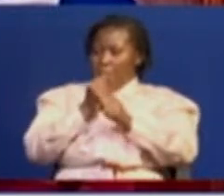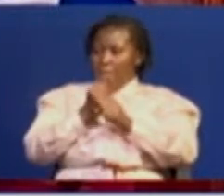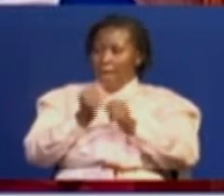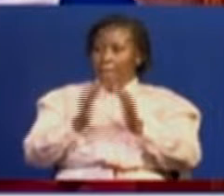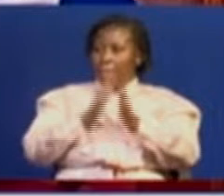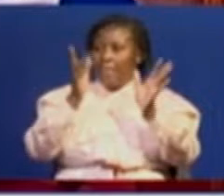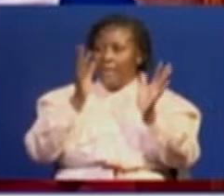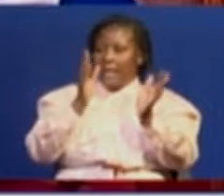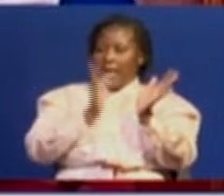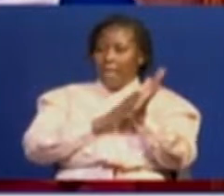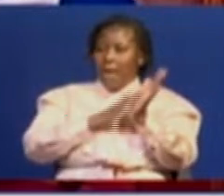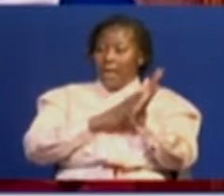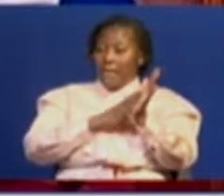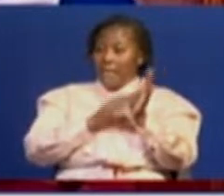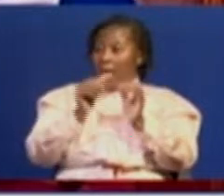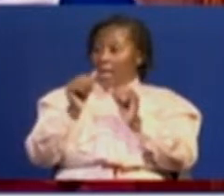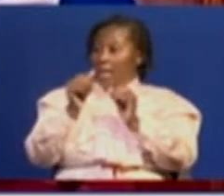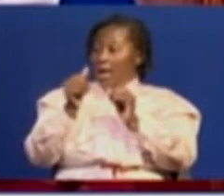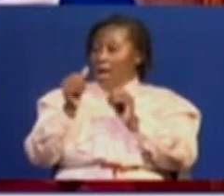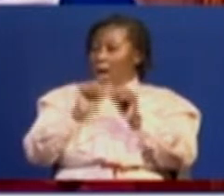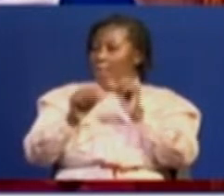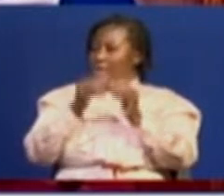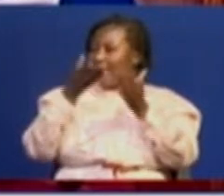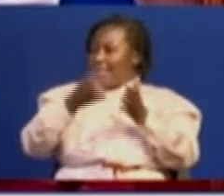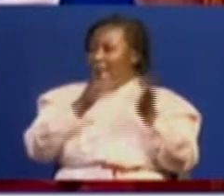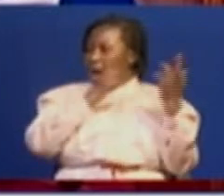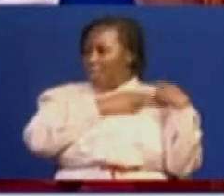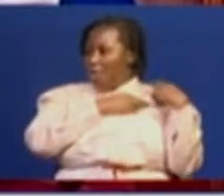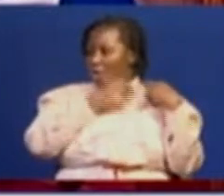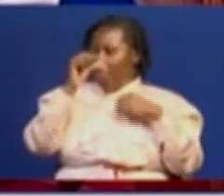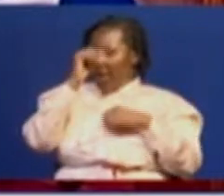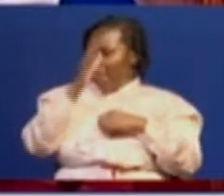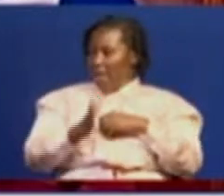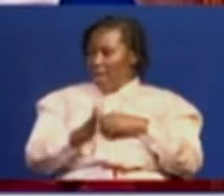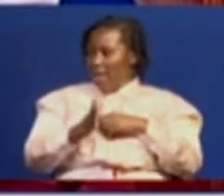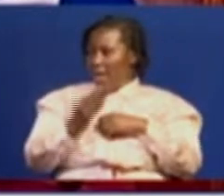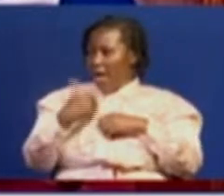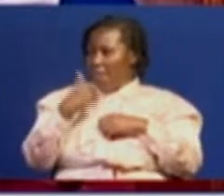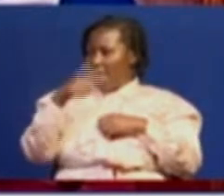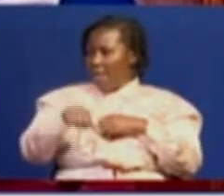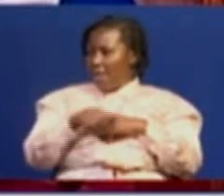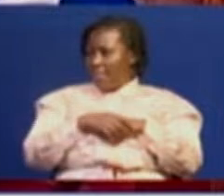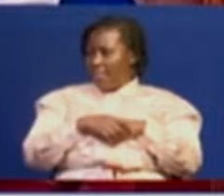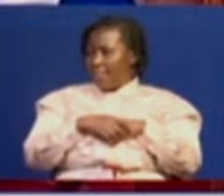made public remarks in respect to the question of accountability of the governor?